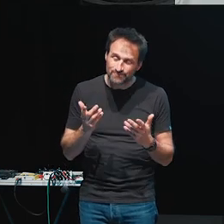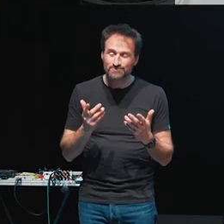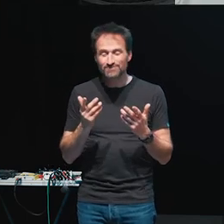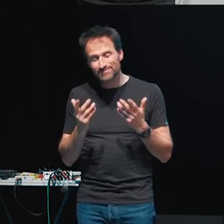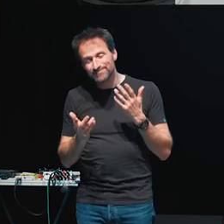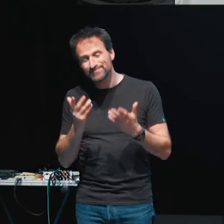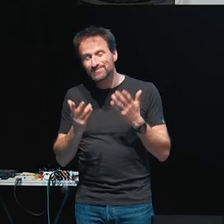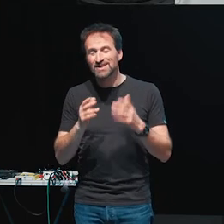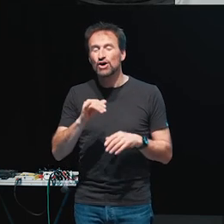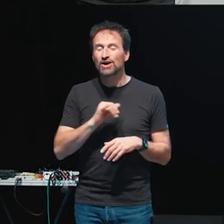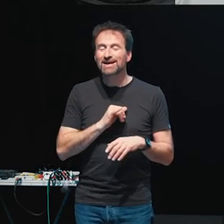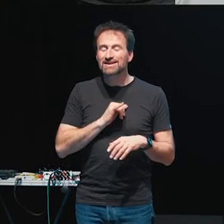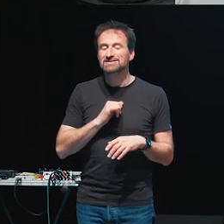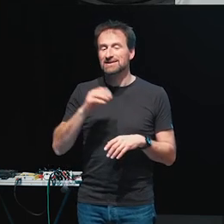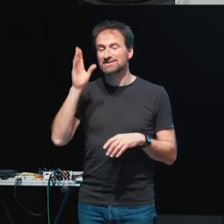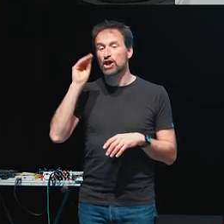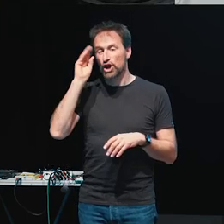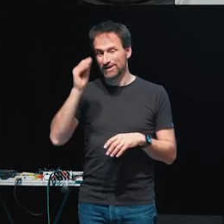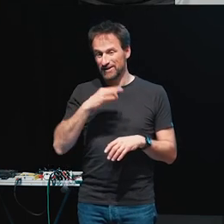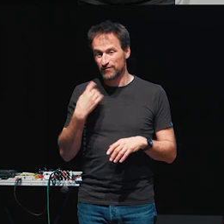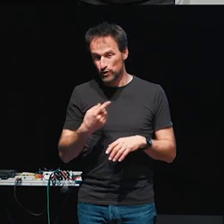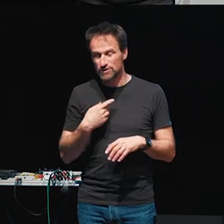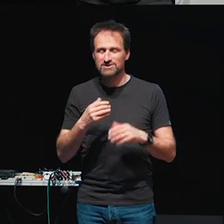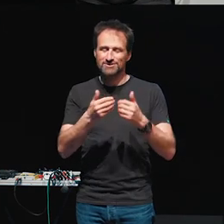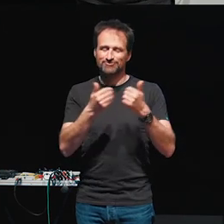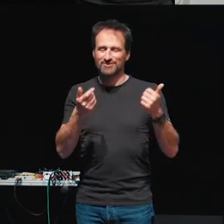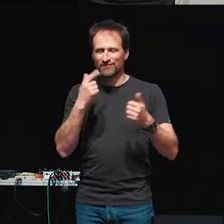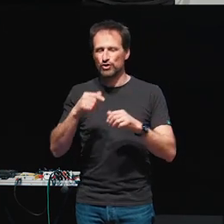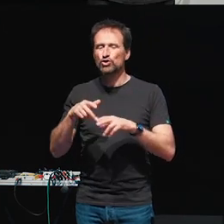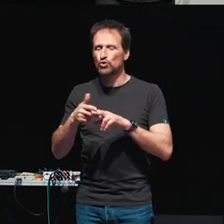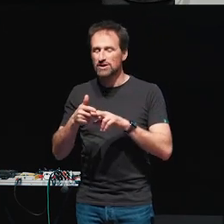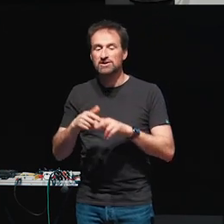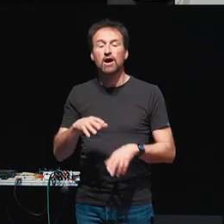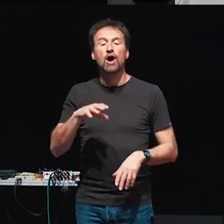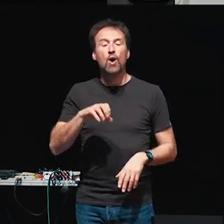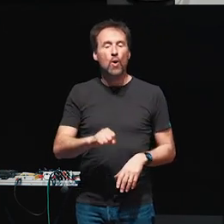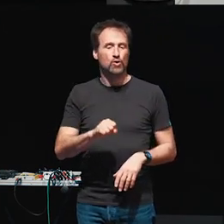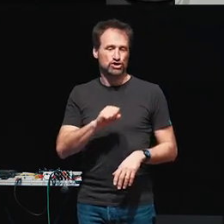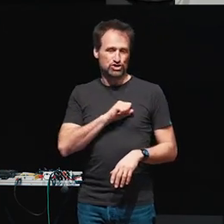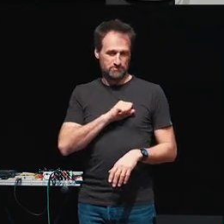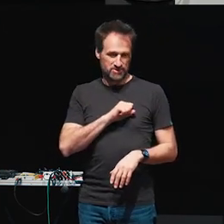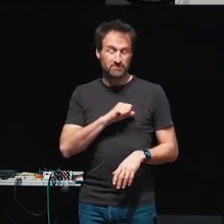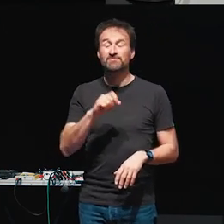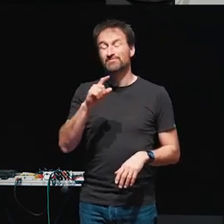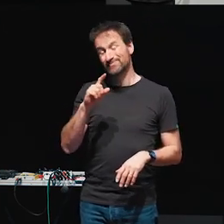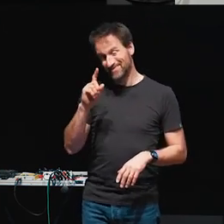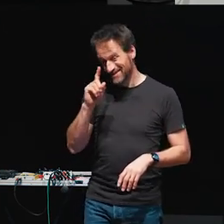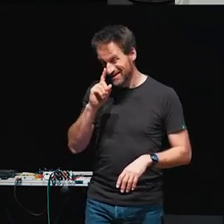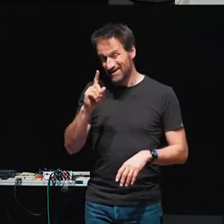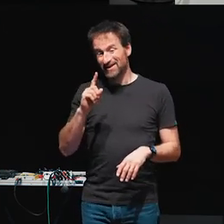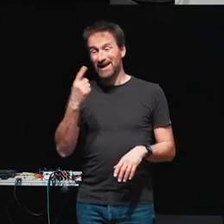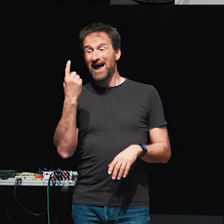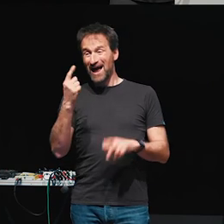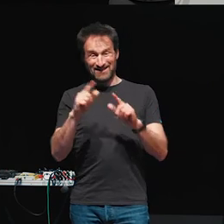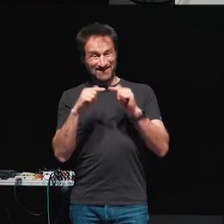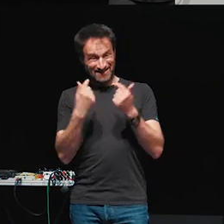very interesting learnings that are slightly different from tools is ownership. Again, when it's just a single team that owns